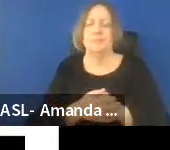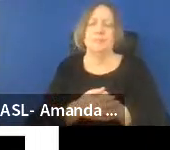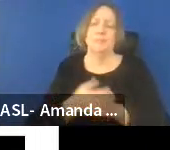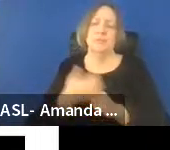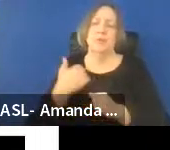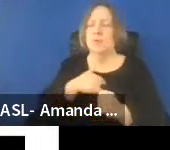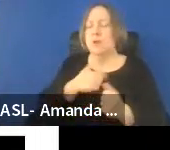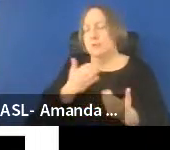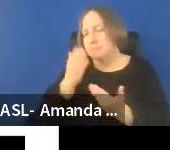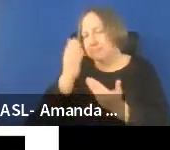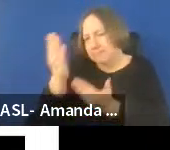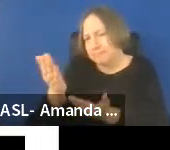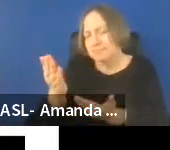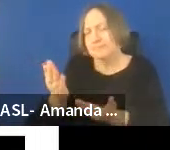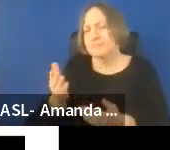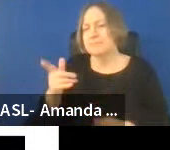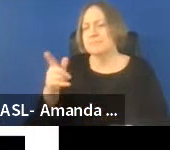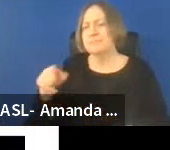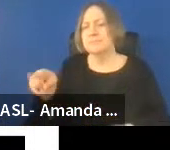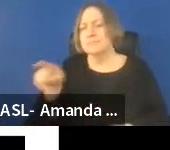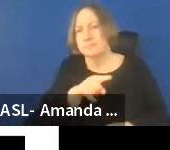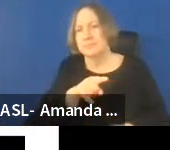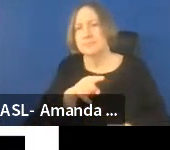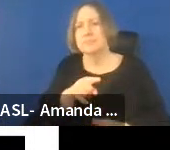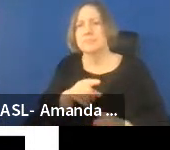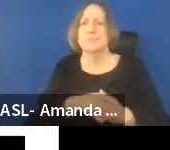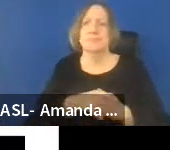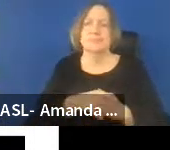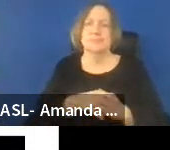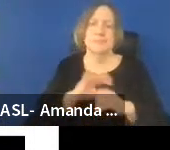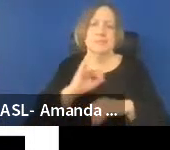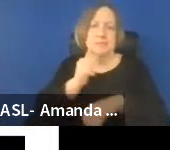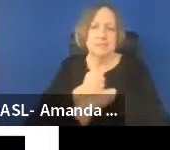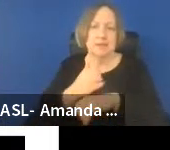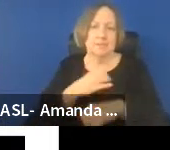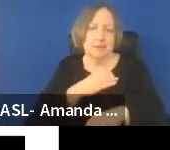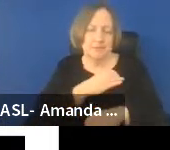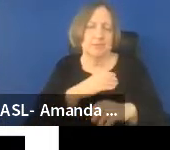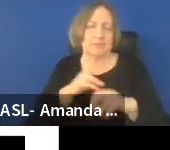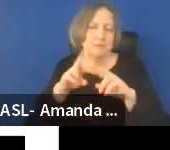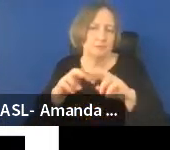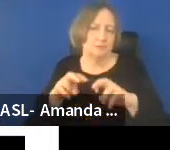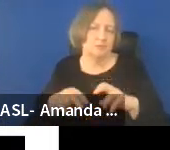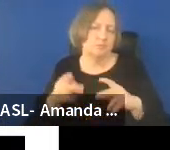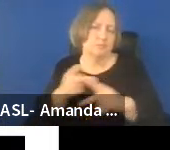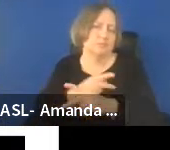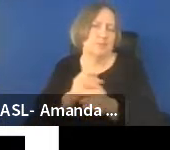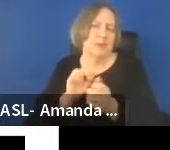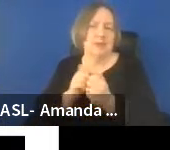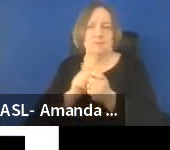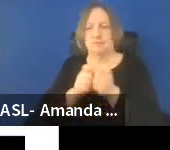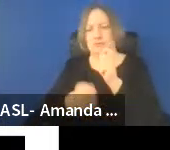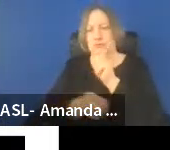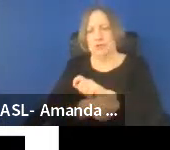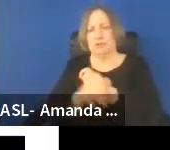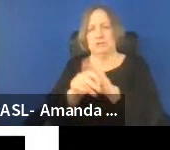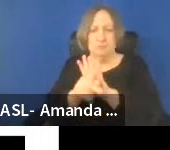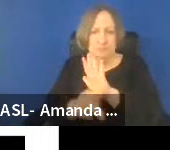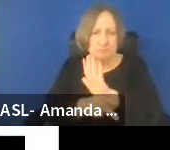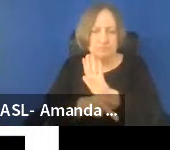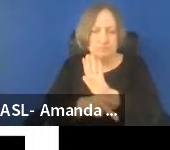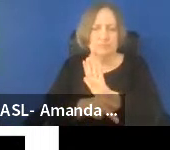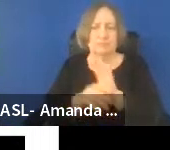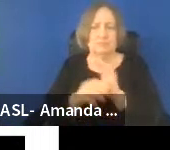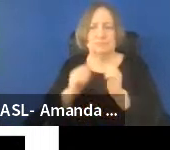made recommendations for them to put a committee together to look into changing how that policy